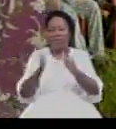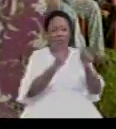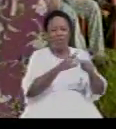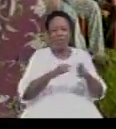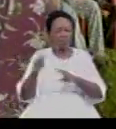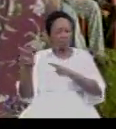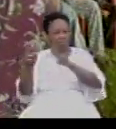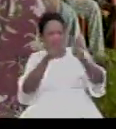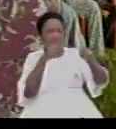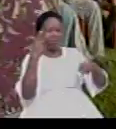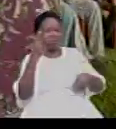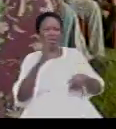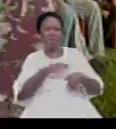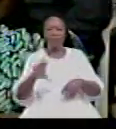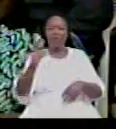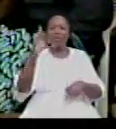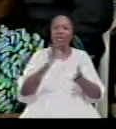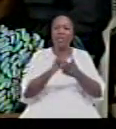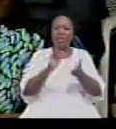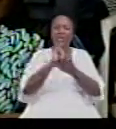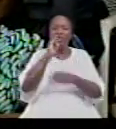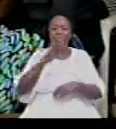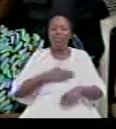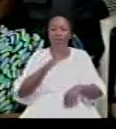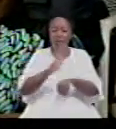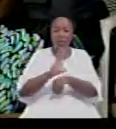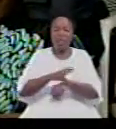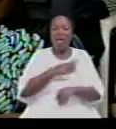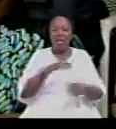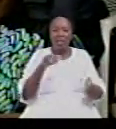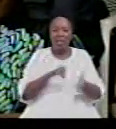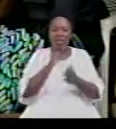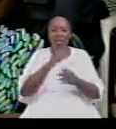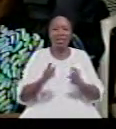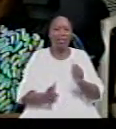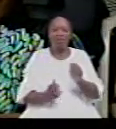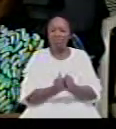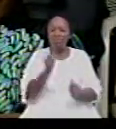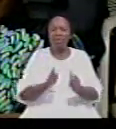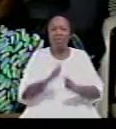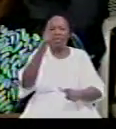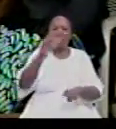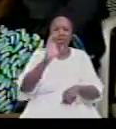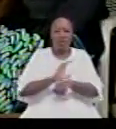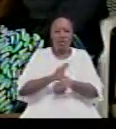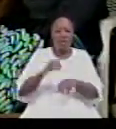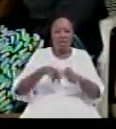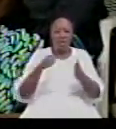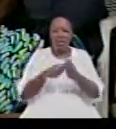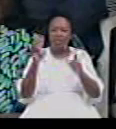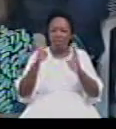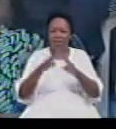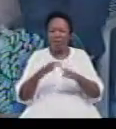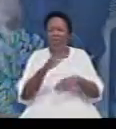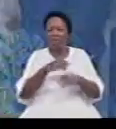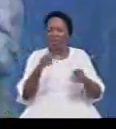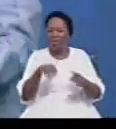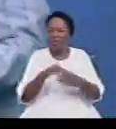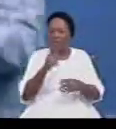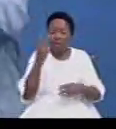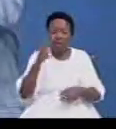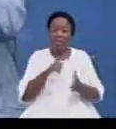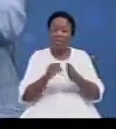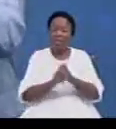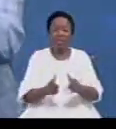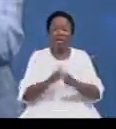that's my church. That's my church. And it's the greatest church in this town, the greatest church in this